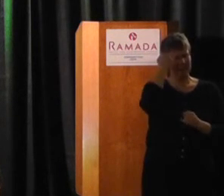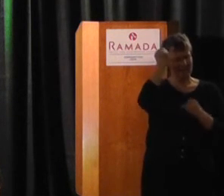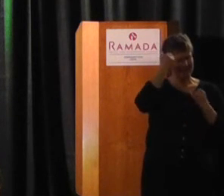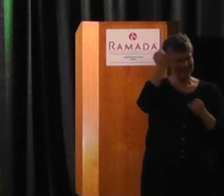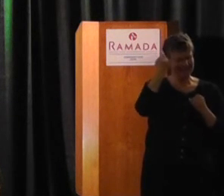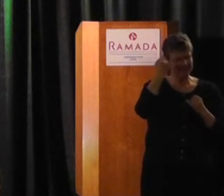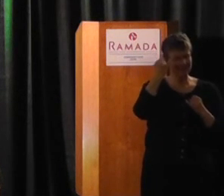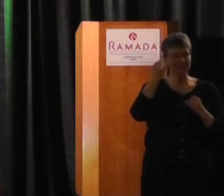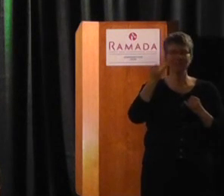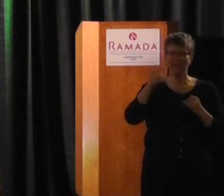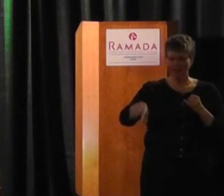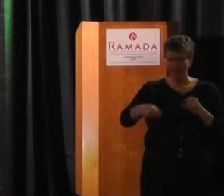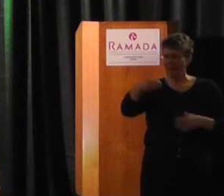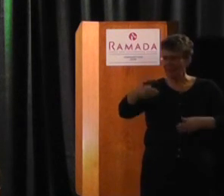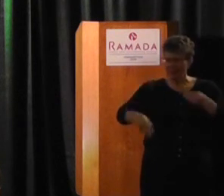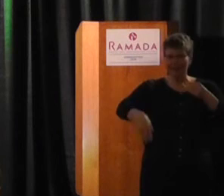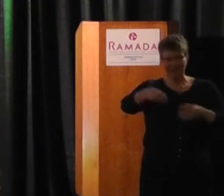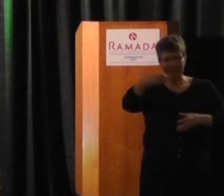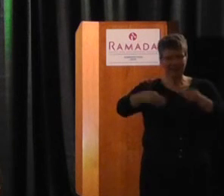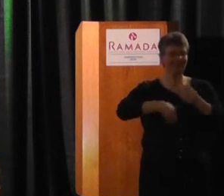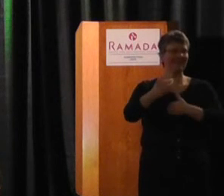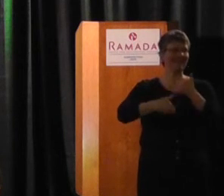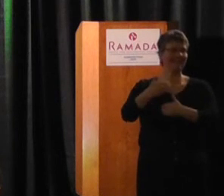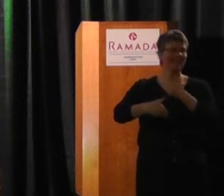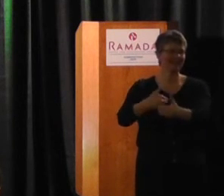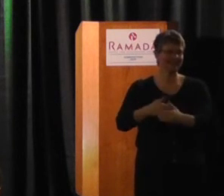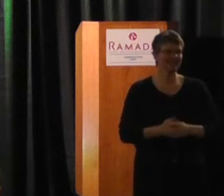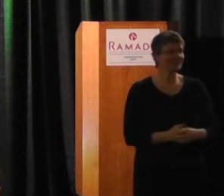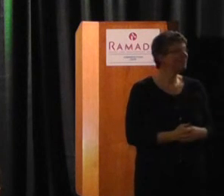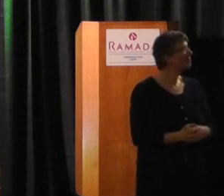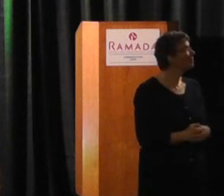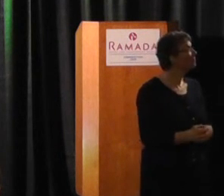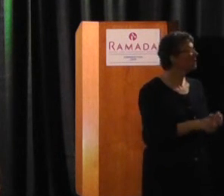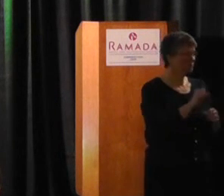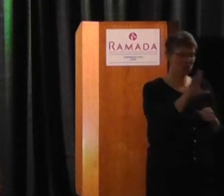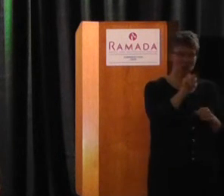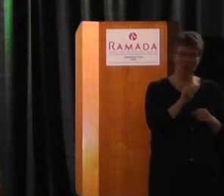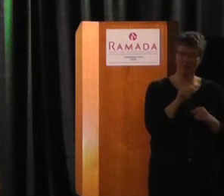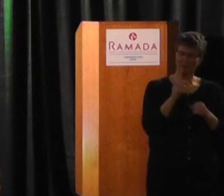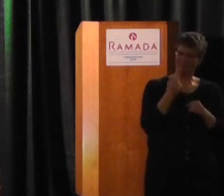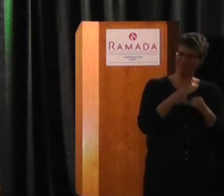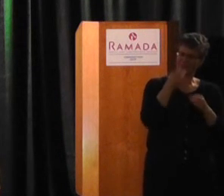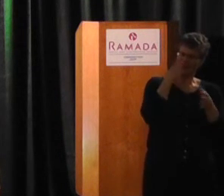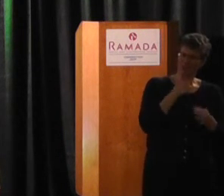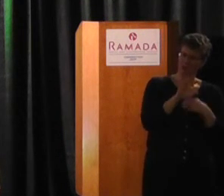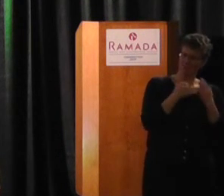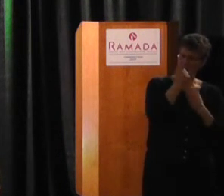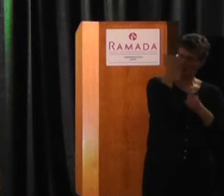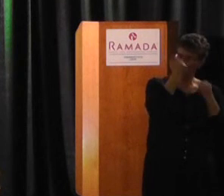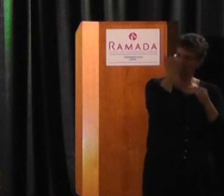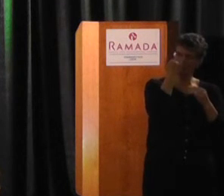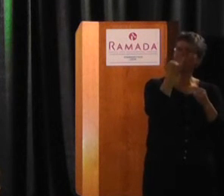lead, important things began to happen. With Scott in charge and with the final say on all ideas, we ended up working together, staff